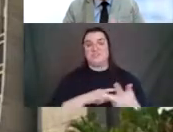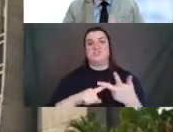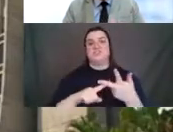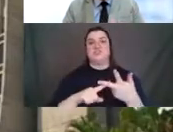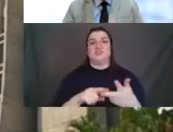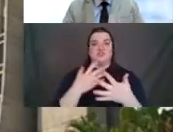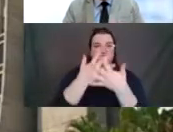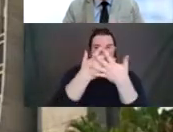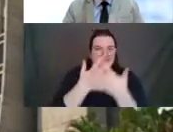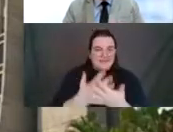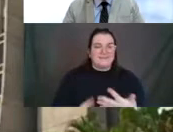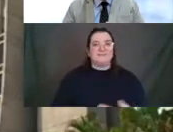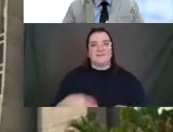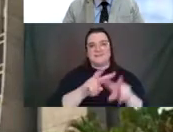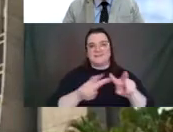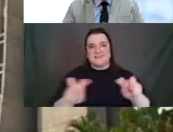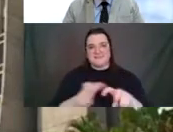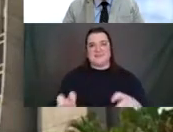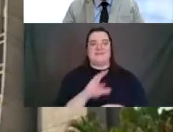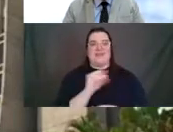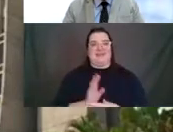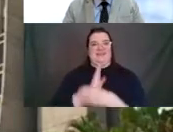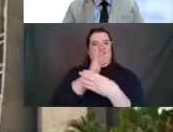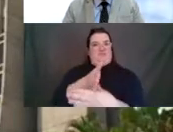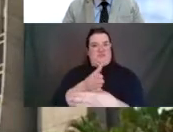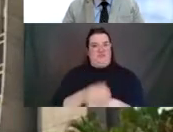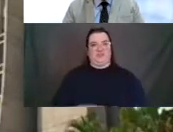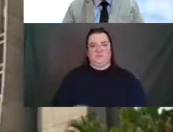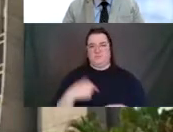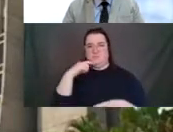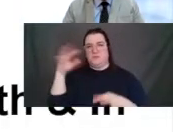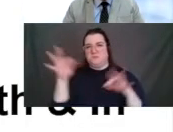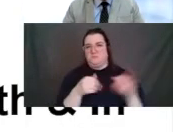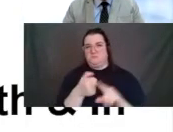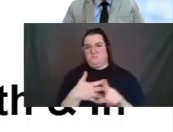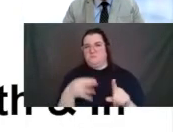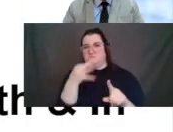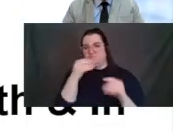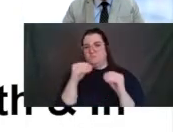which I'll talk about those a little bit more in a few slides. Next slide.